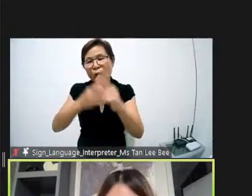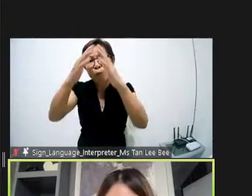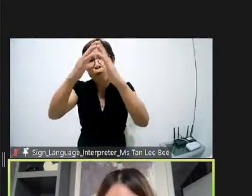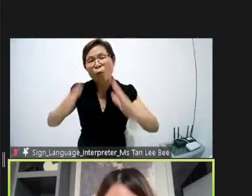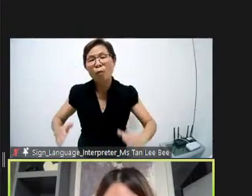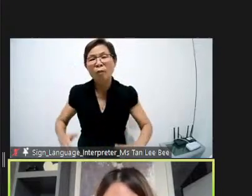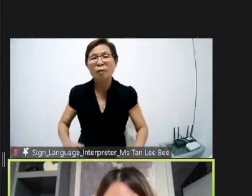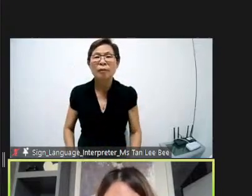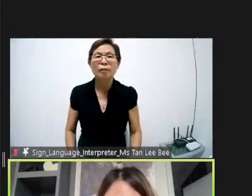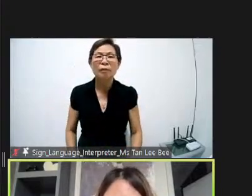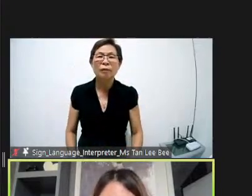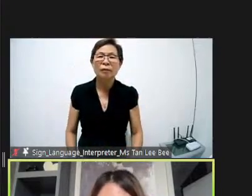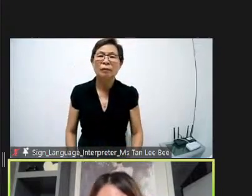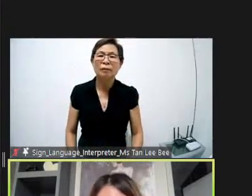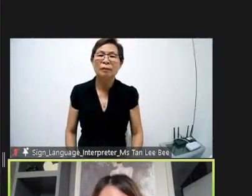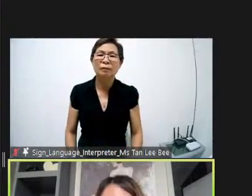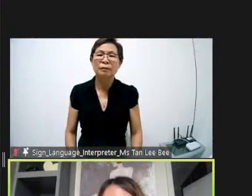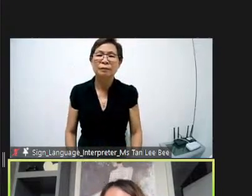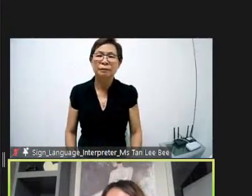Our key